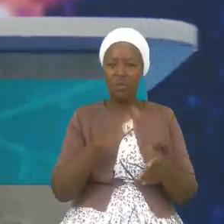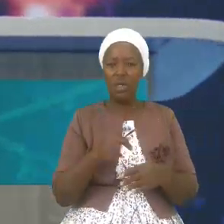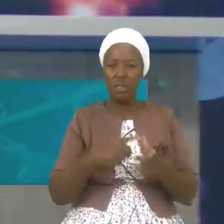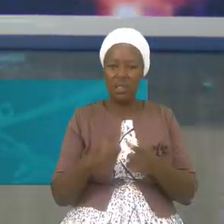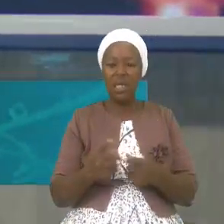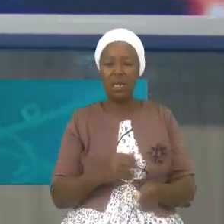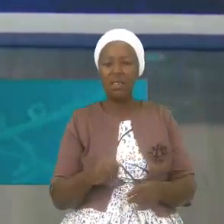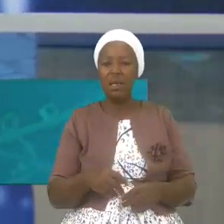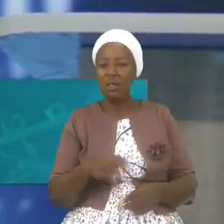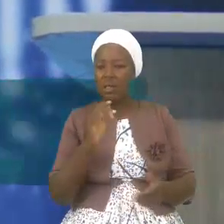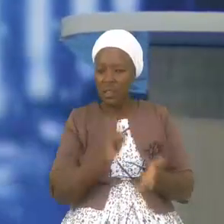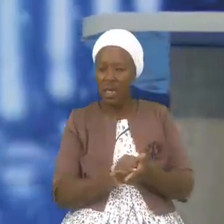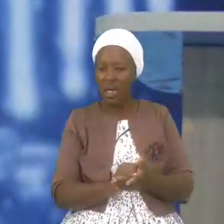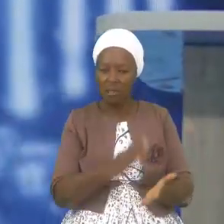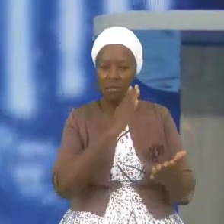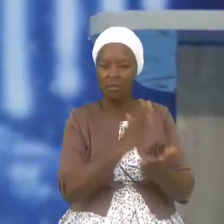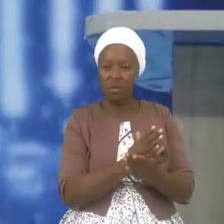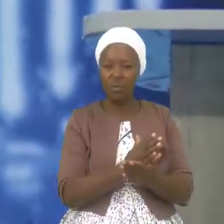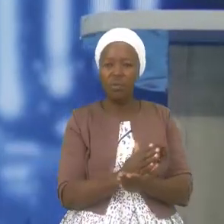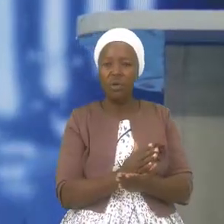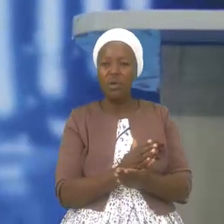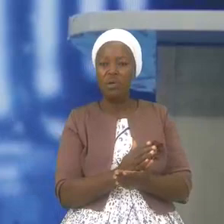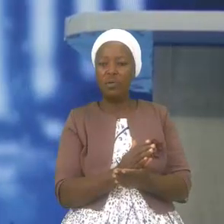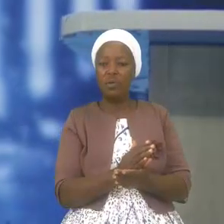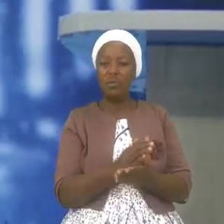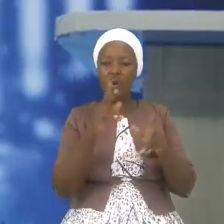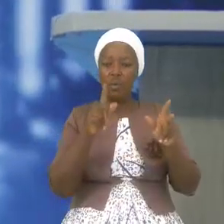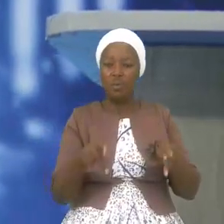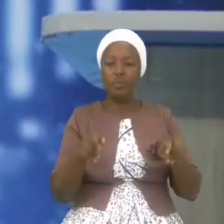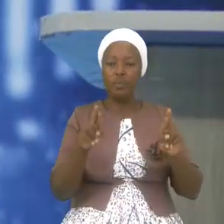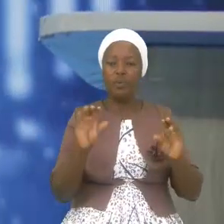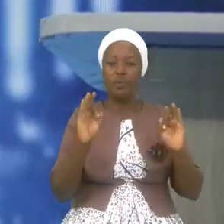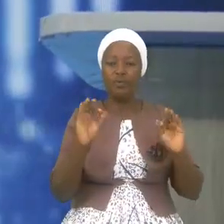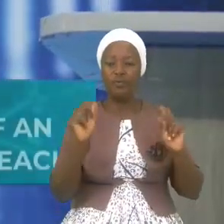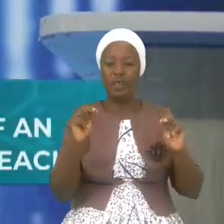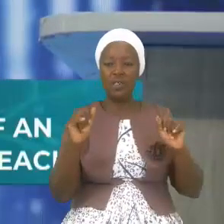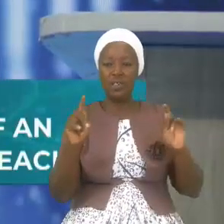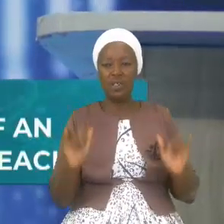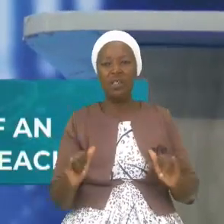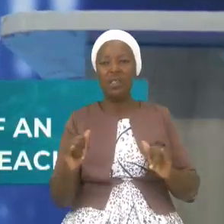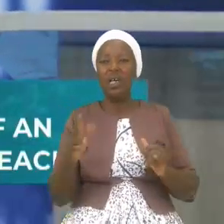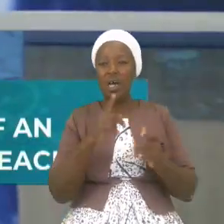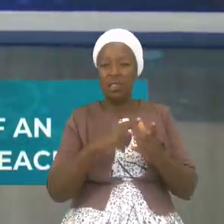the irresistible forthrightness of an awe-inspiring,